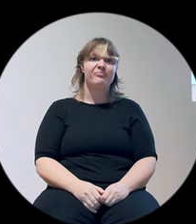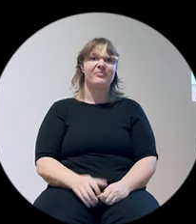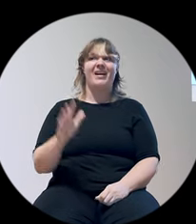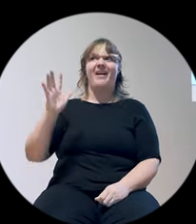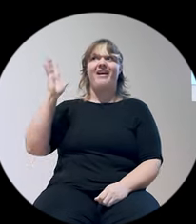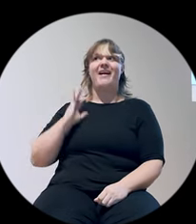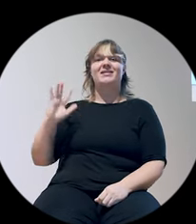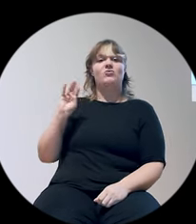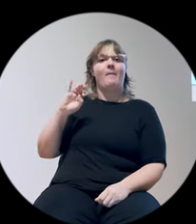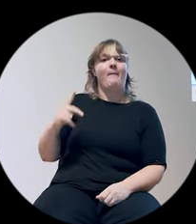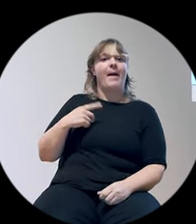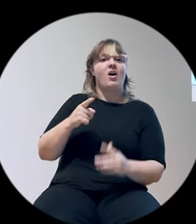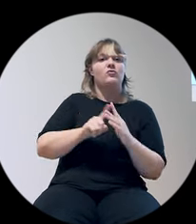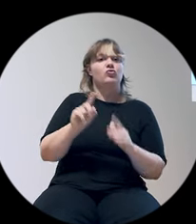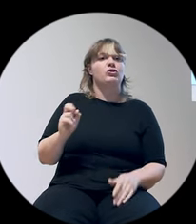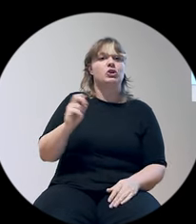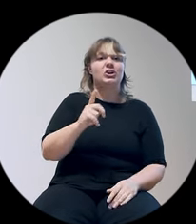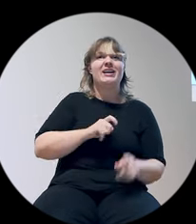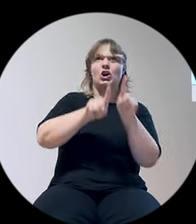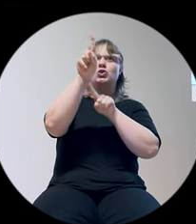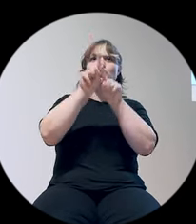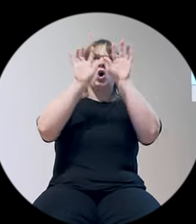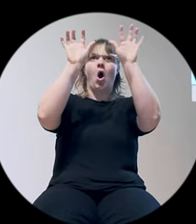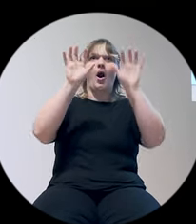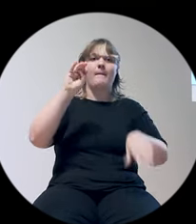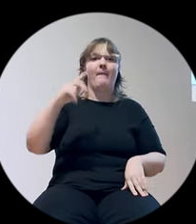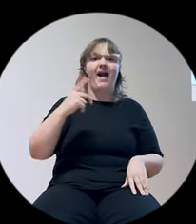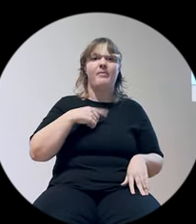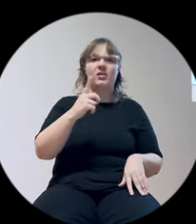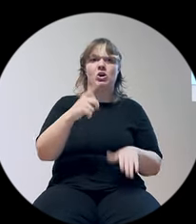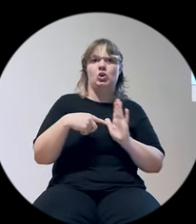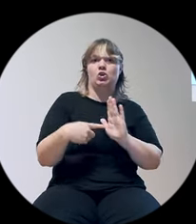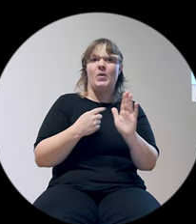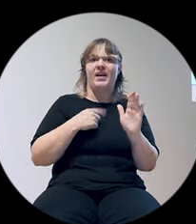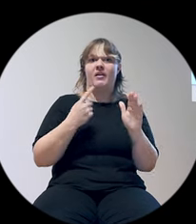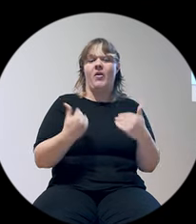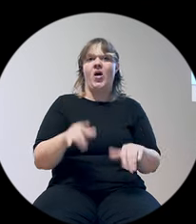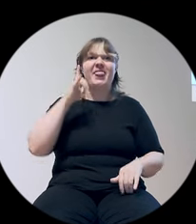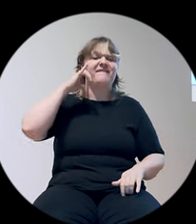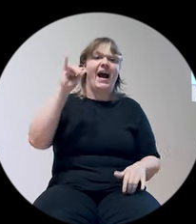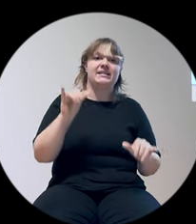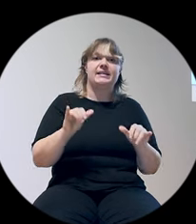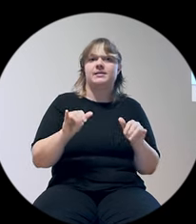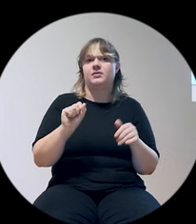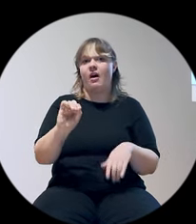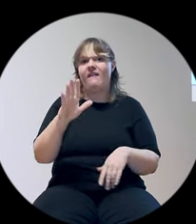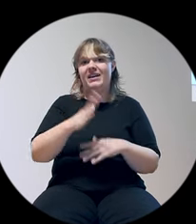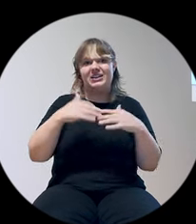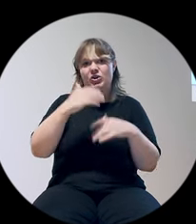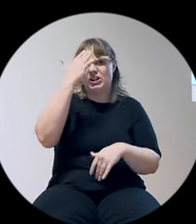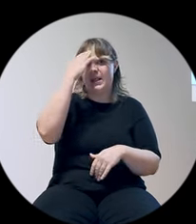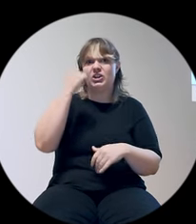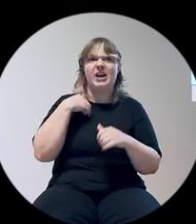Ancestral Map of Return is a star map invoking the vastness of Indigenous celestial knowledge and the innumerable stars and their correlation to